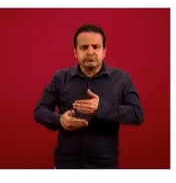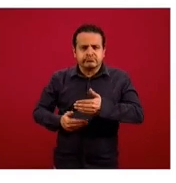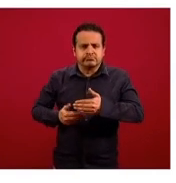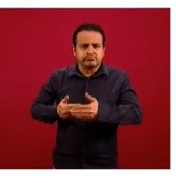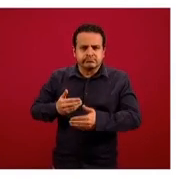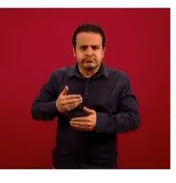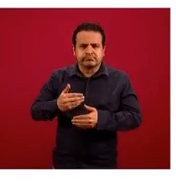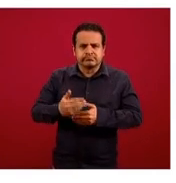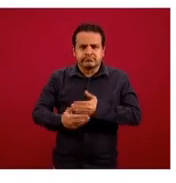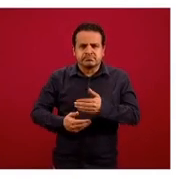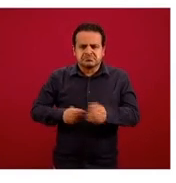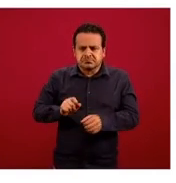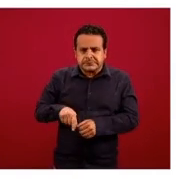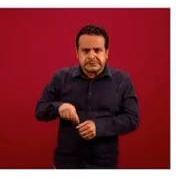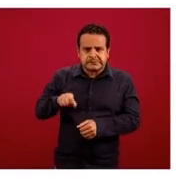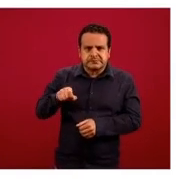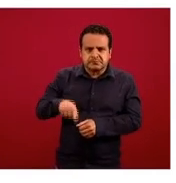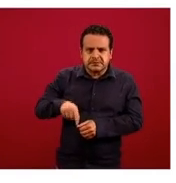active cases